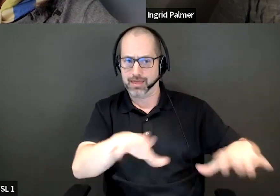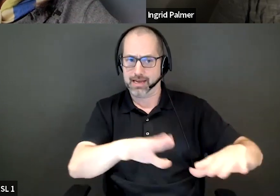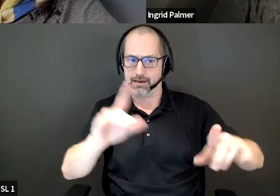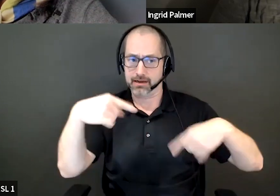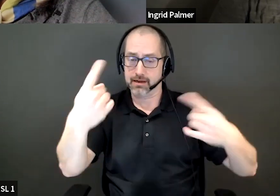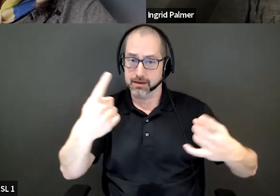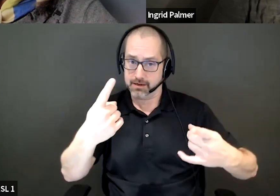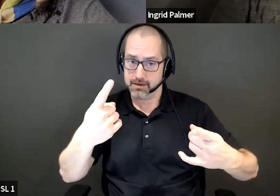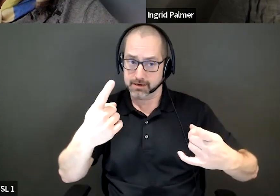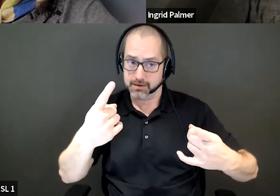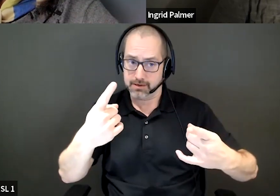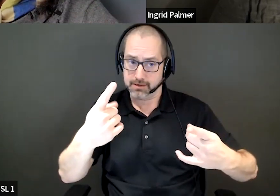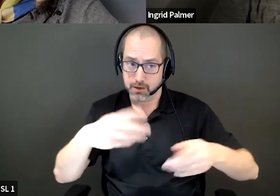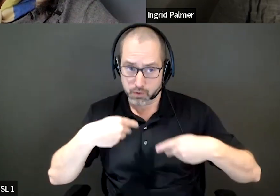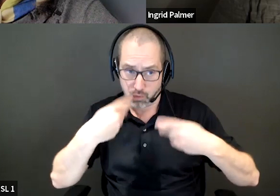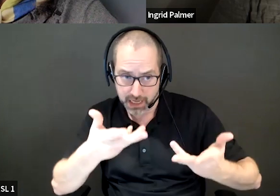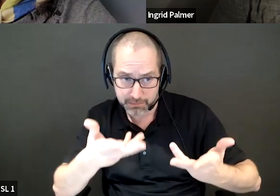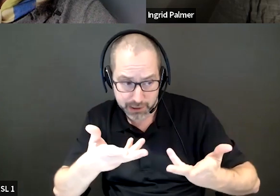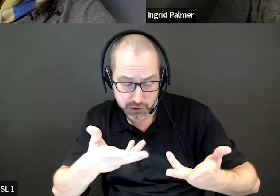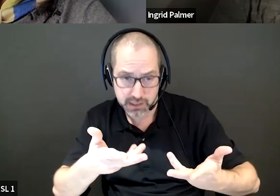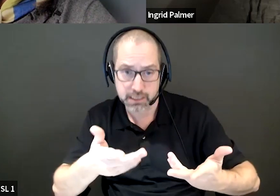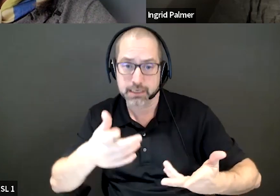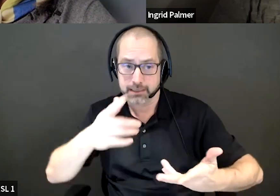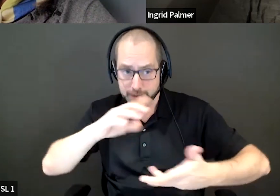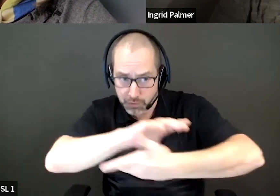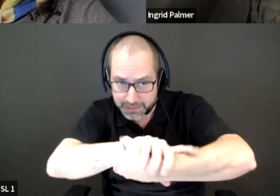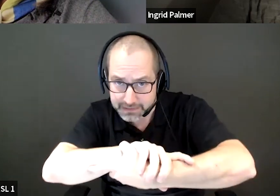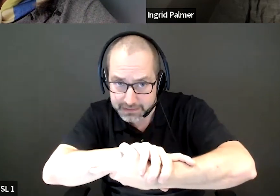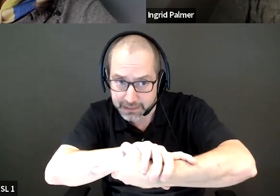and an act of reconciliation and truth.